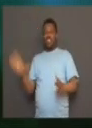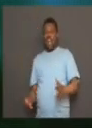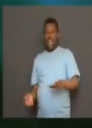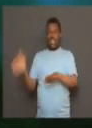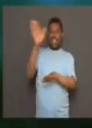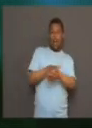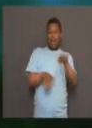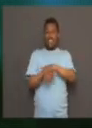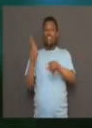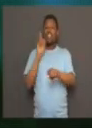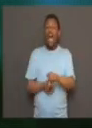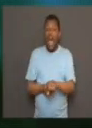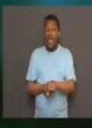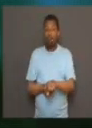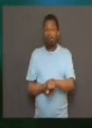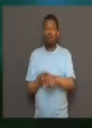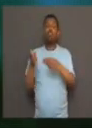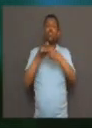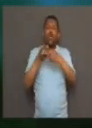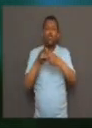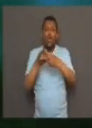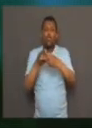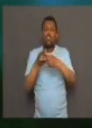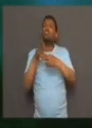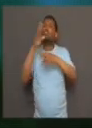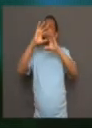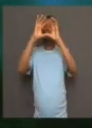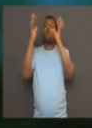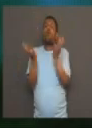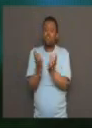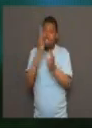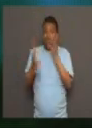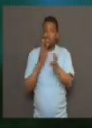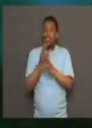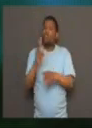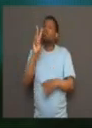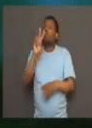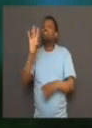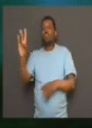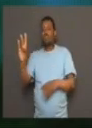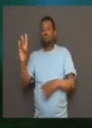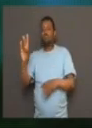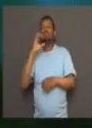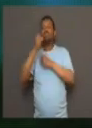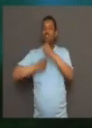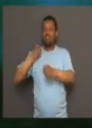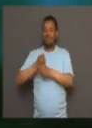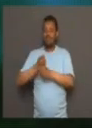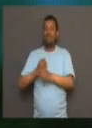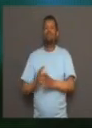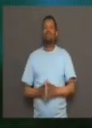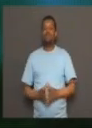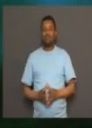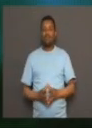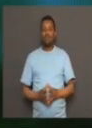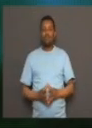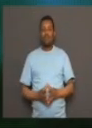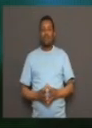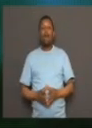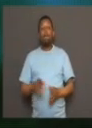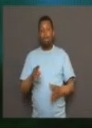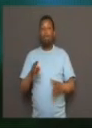doubling time is the shortest in the world at 27 years.